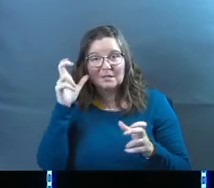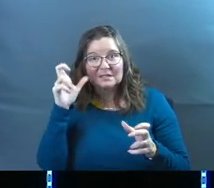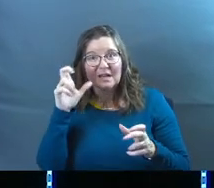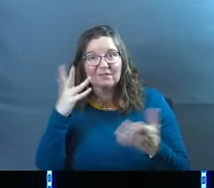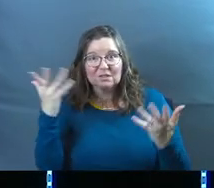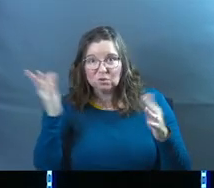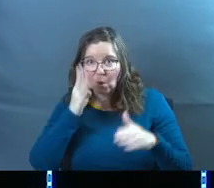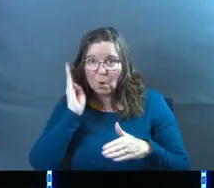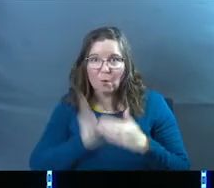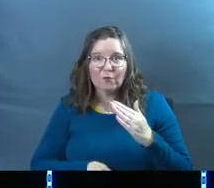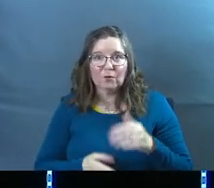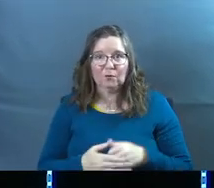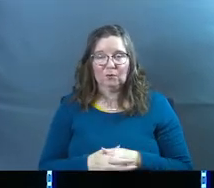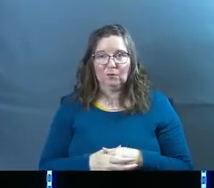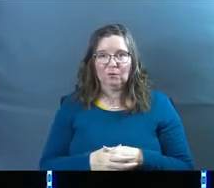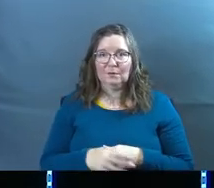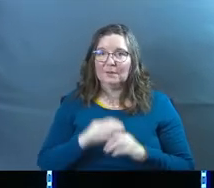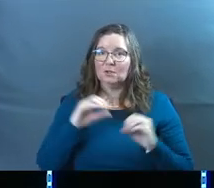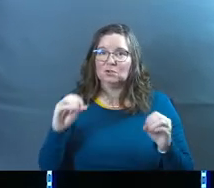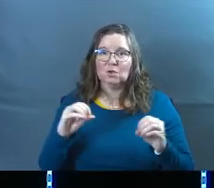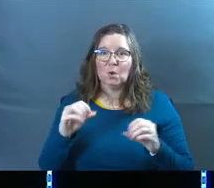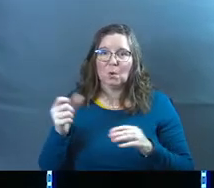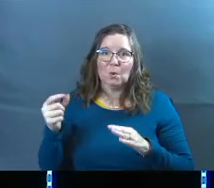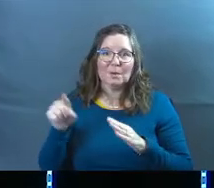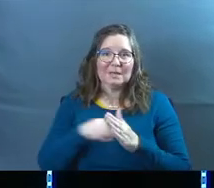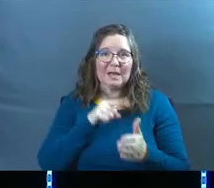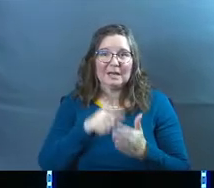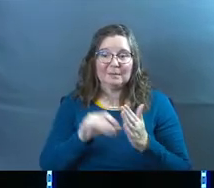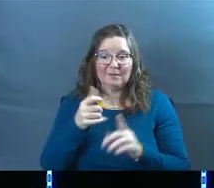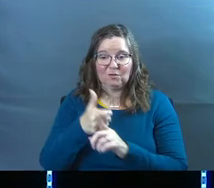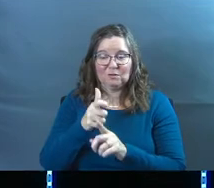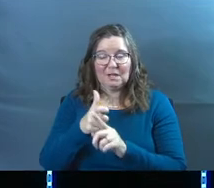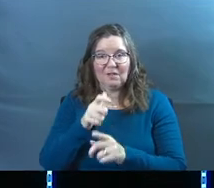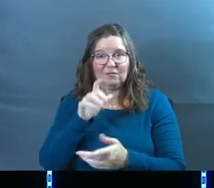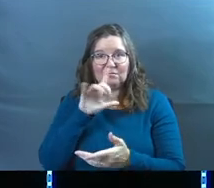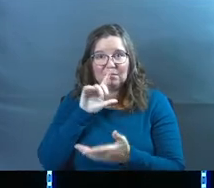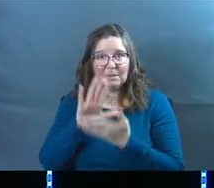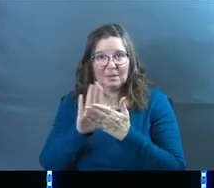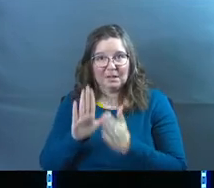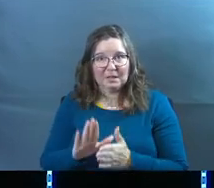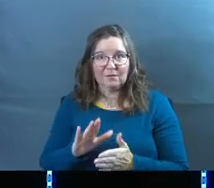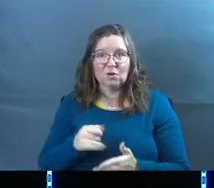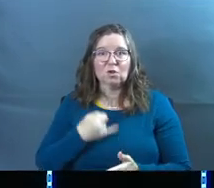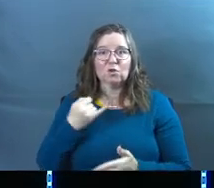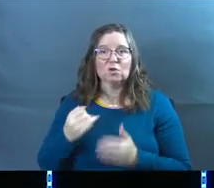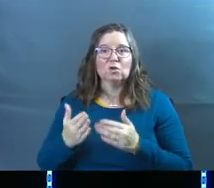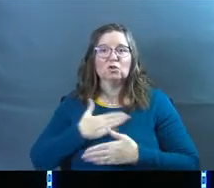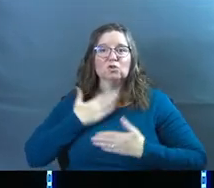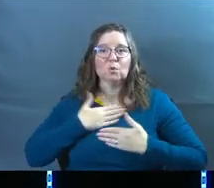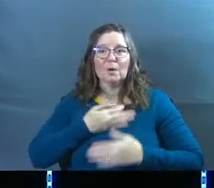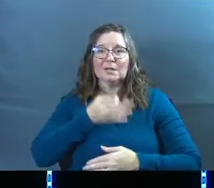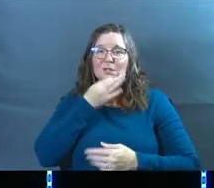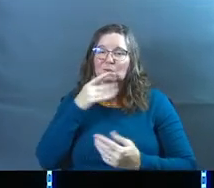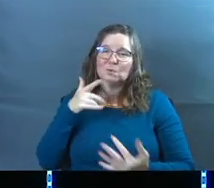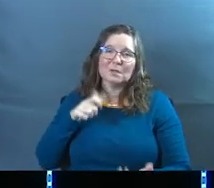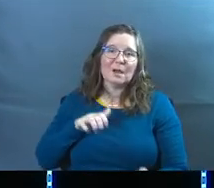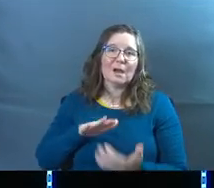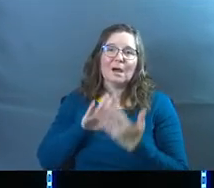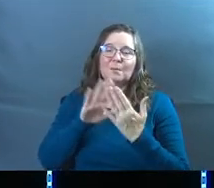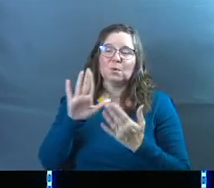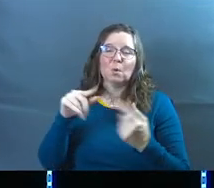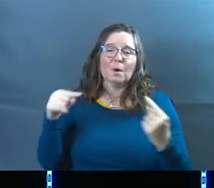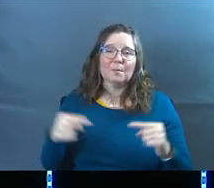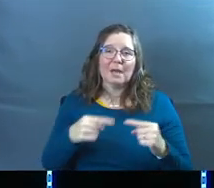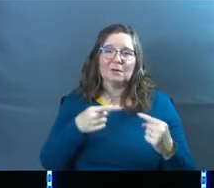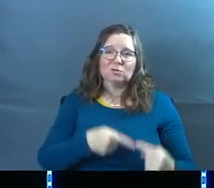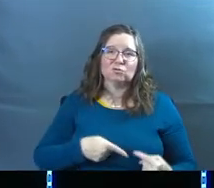devil's over, there is no condemnation if you're a believer. Joy is soon coming. Your pain, your struggle may